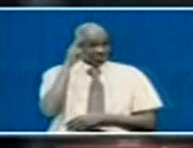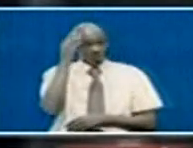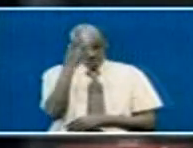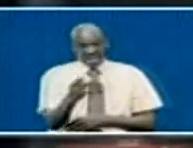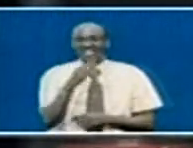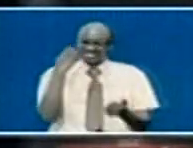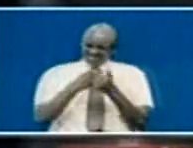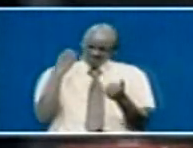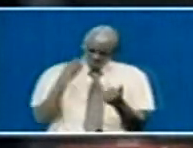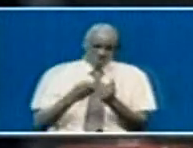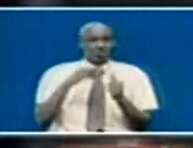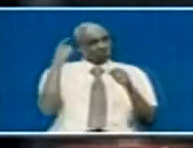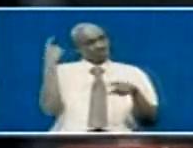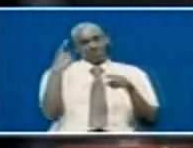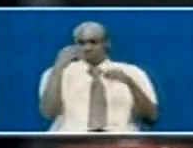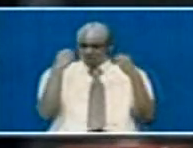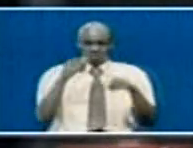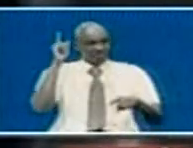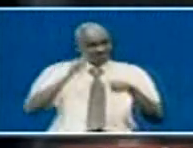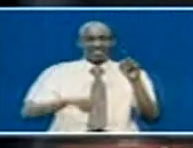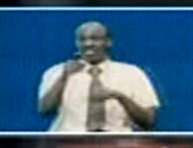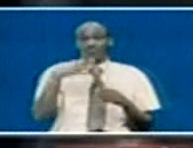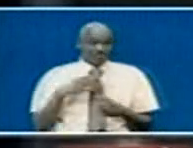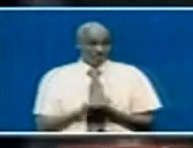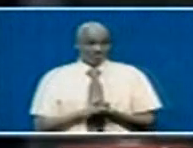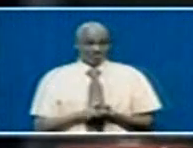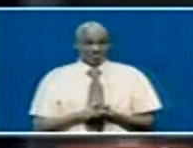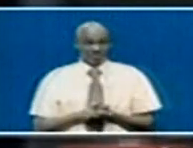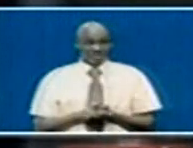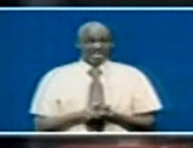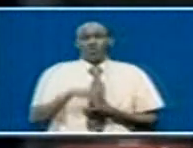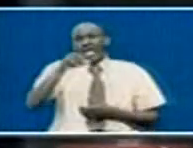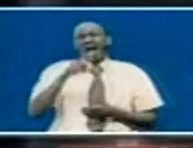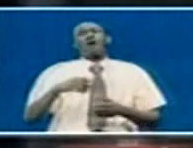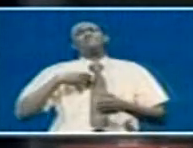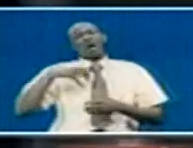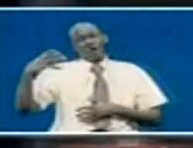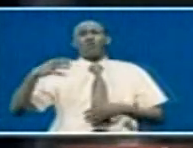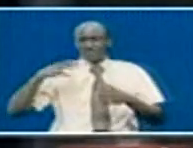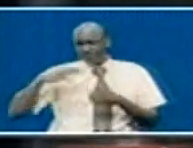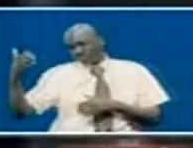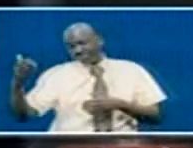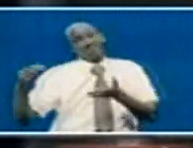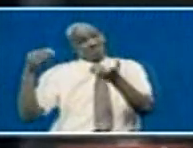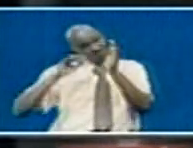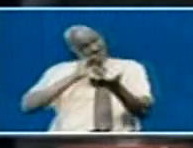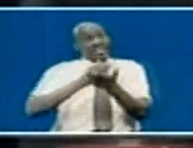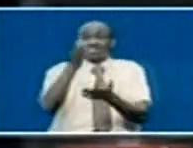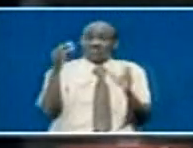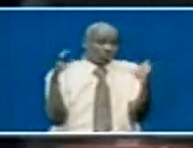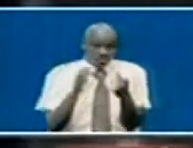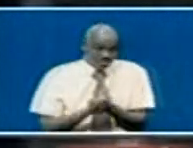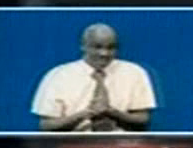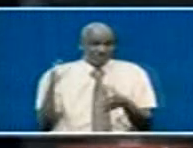is becoming difficult to defeat these people. Mm. They are financed by powerful cartels, wherever they are. They are linked